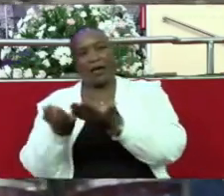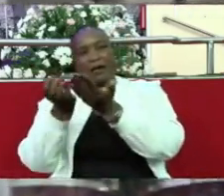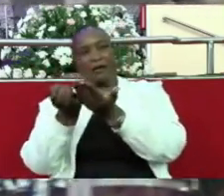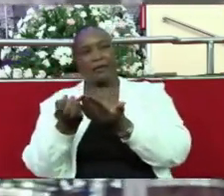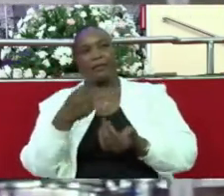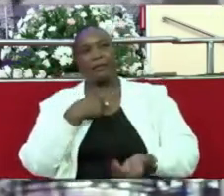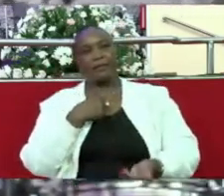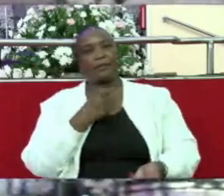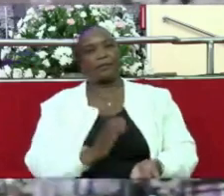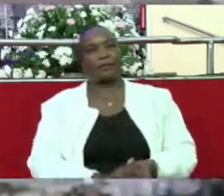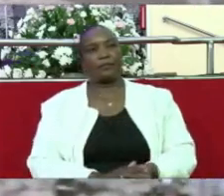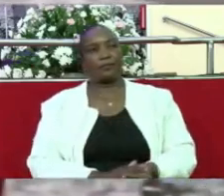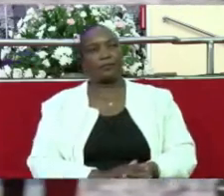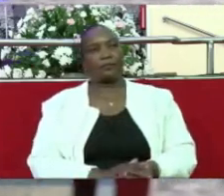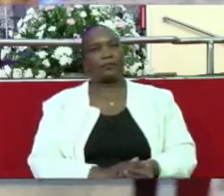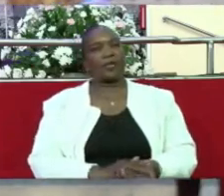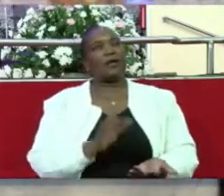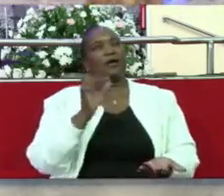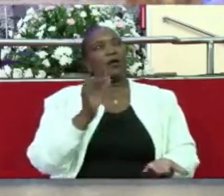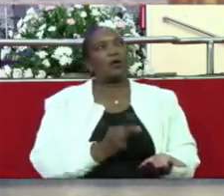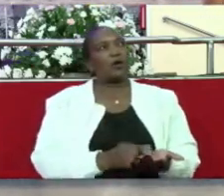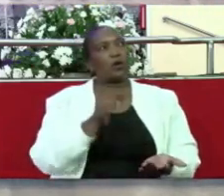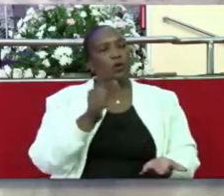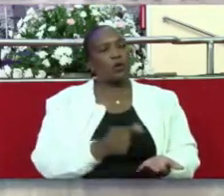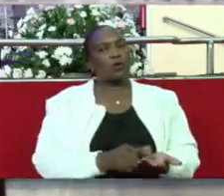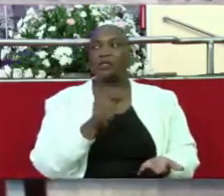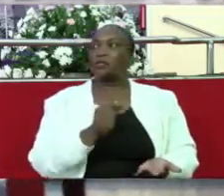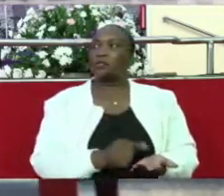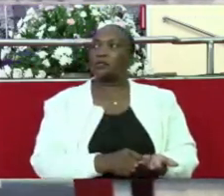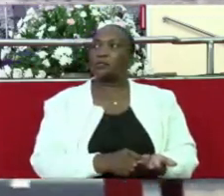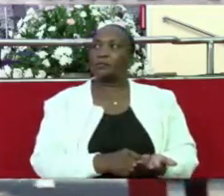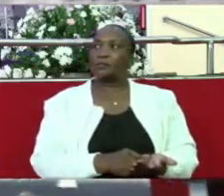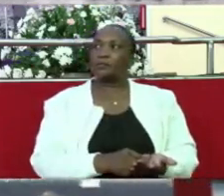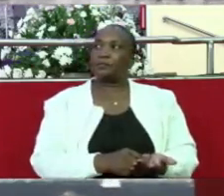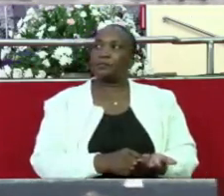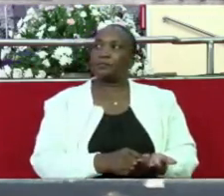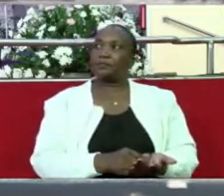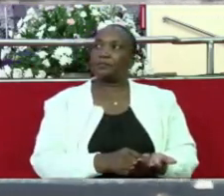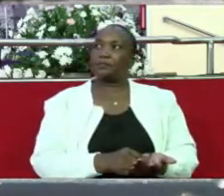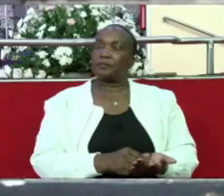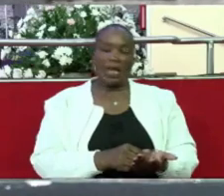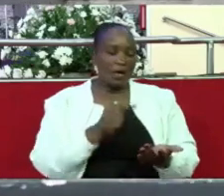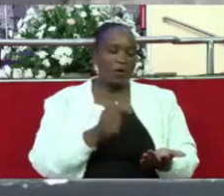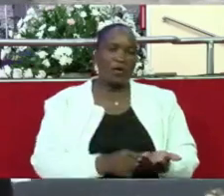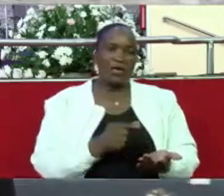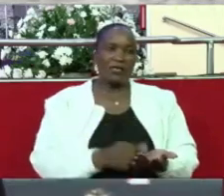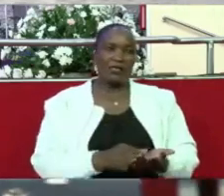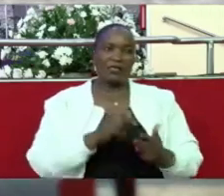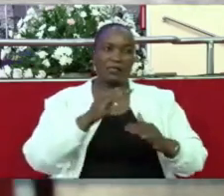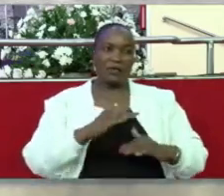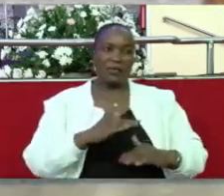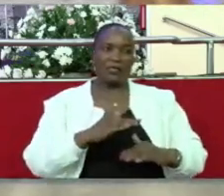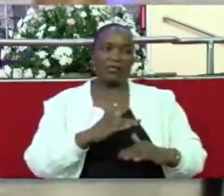us, because grace will not be perpetual. Grace has its own limit. There